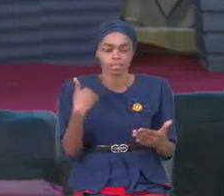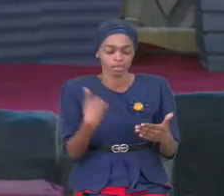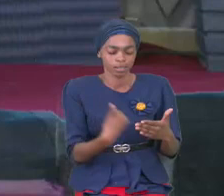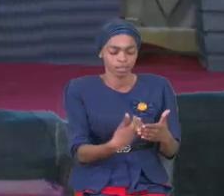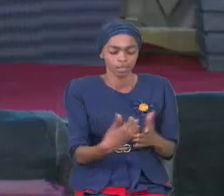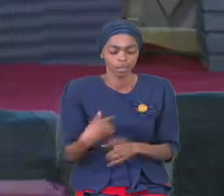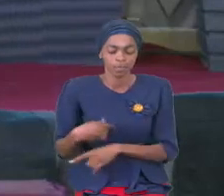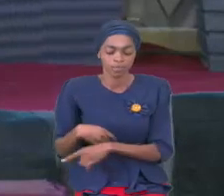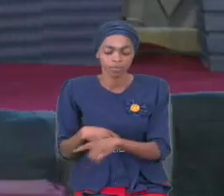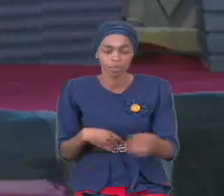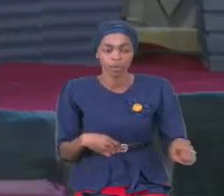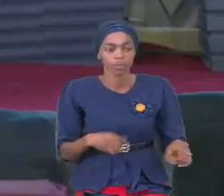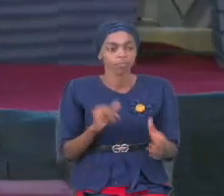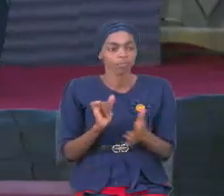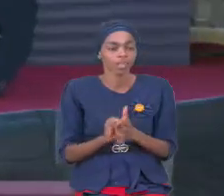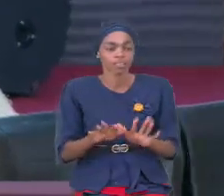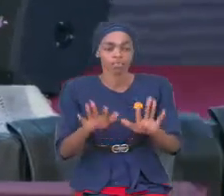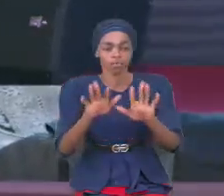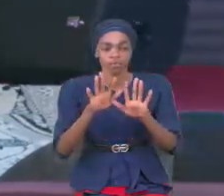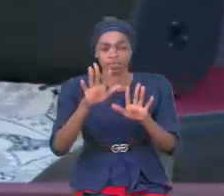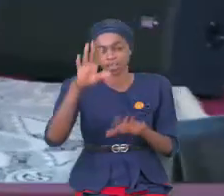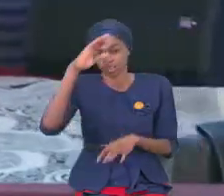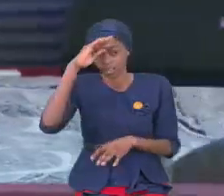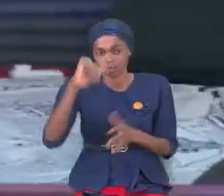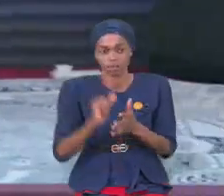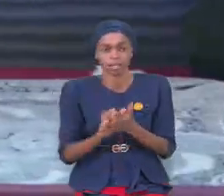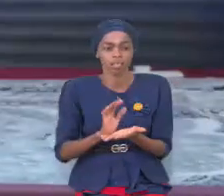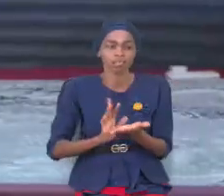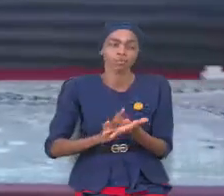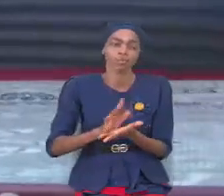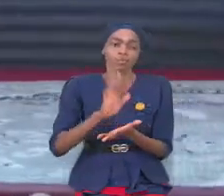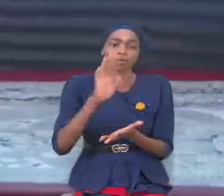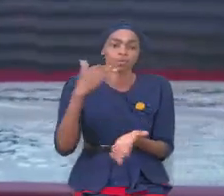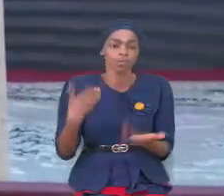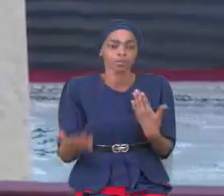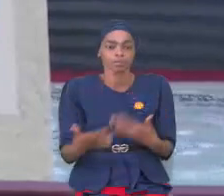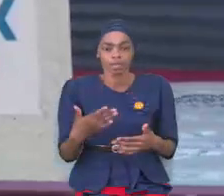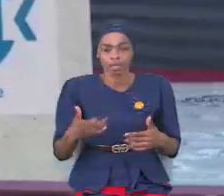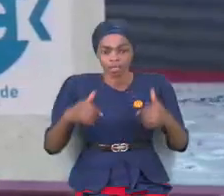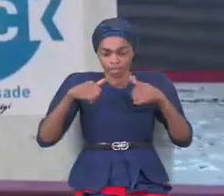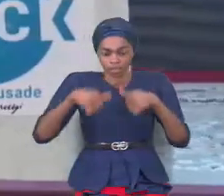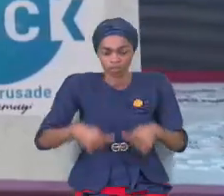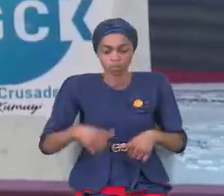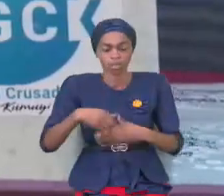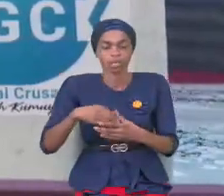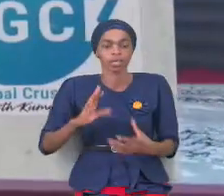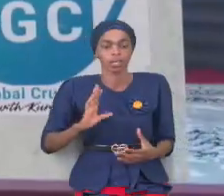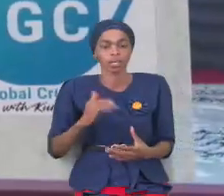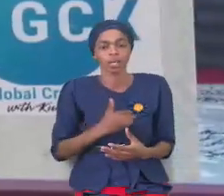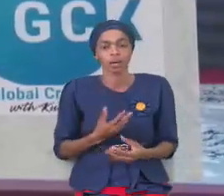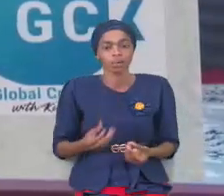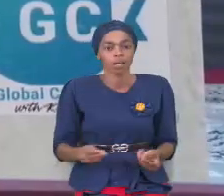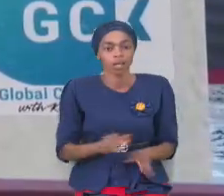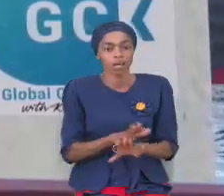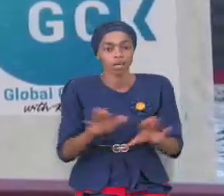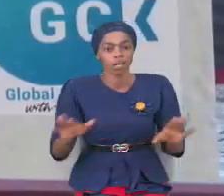that glory may dwell in our land. When we hear the voice of the Lord again, and he